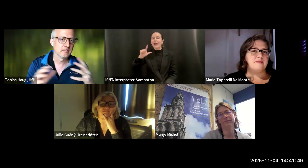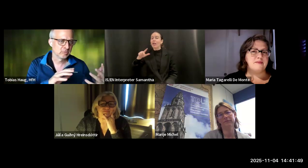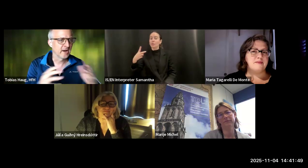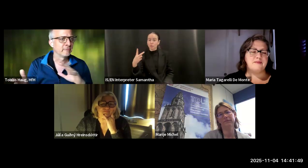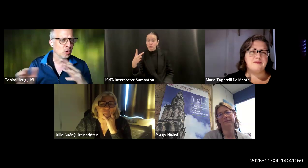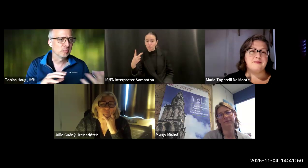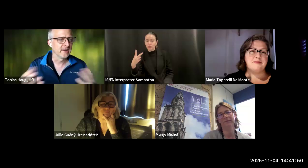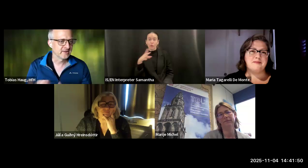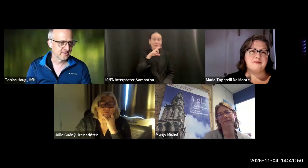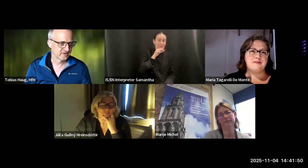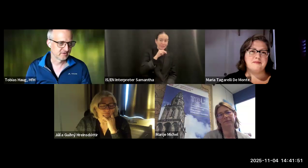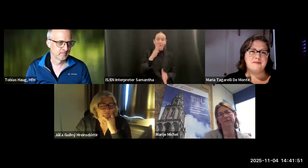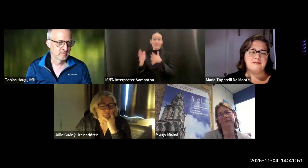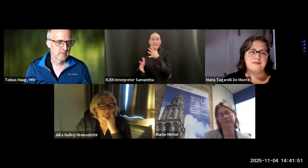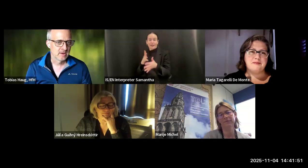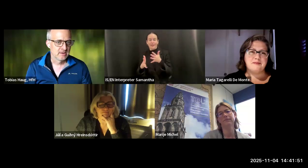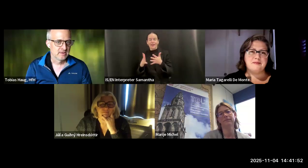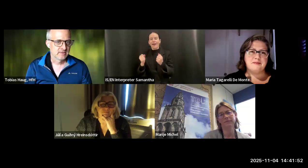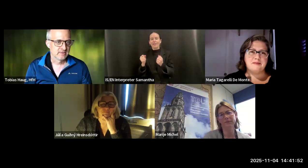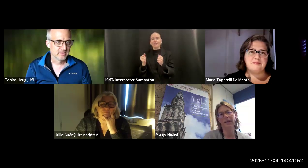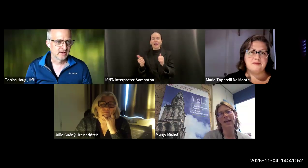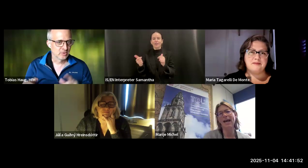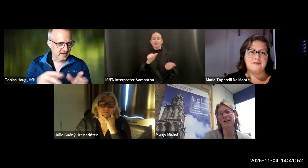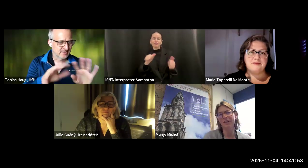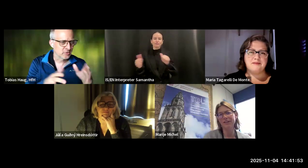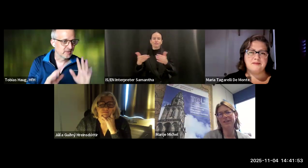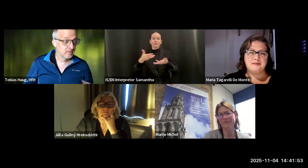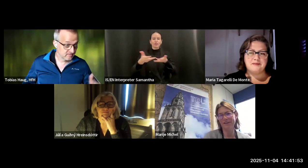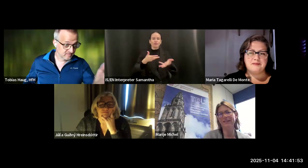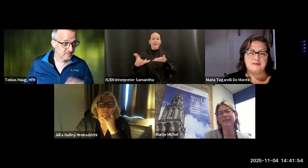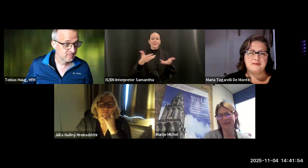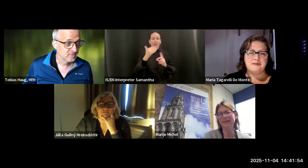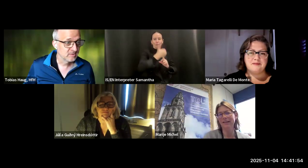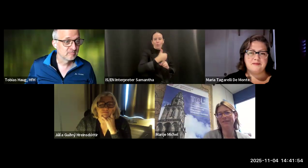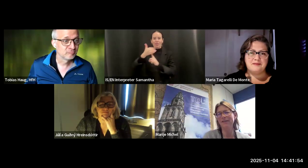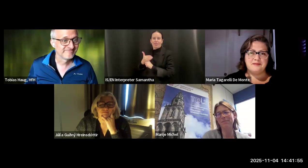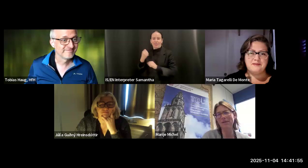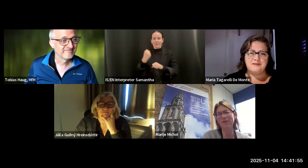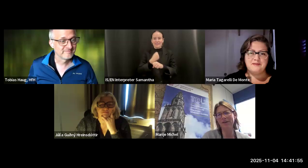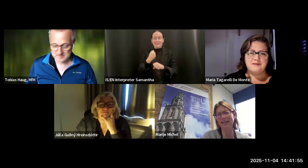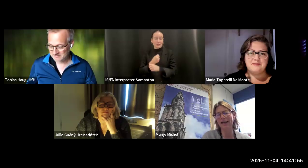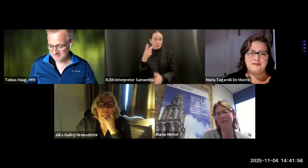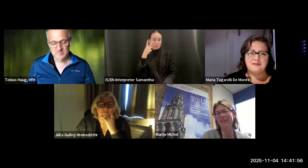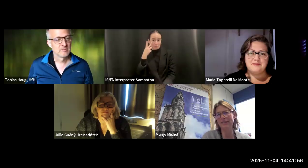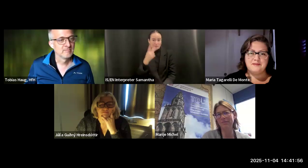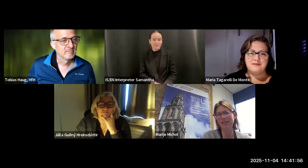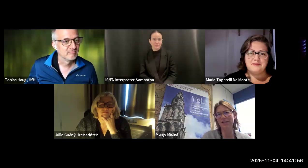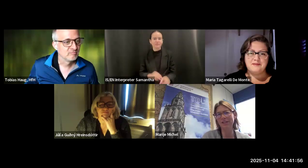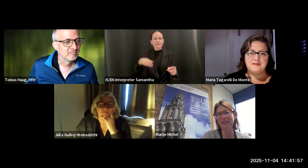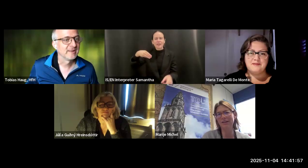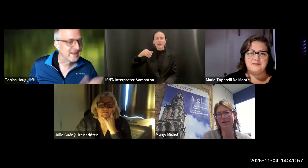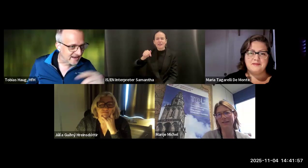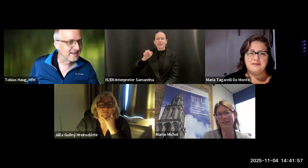interactive kind of role play tasks. And So Aaron, that goes. if I remember correctly, Aaron did